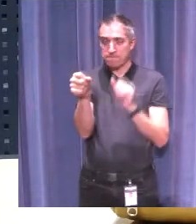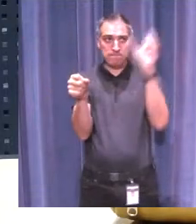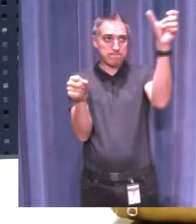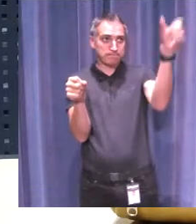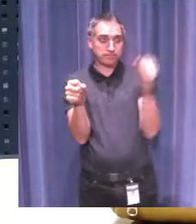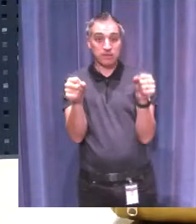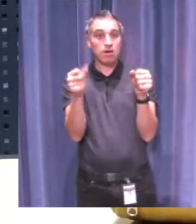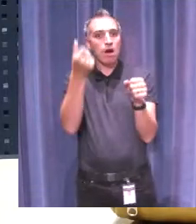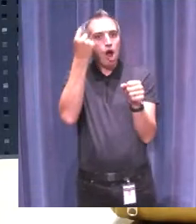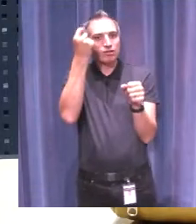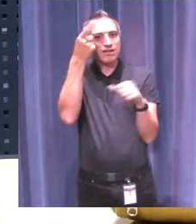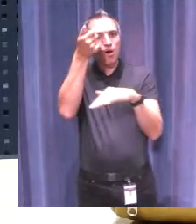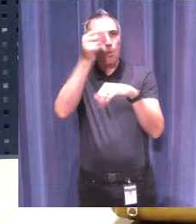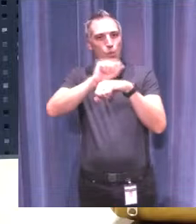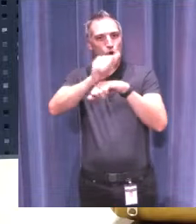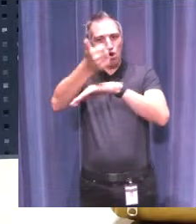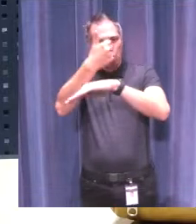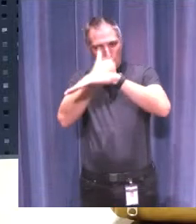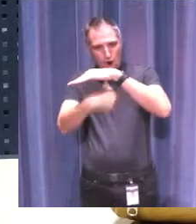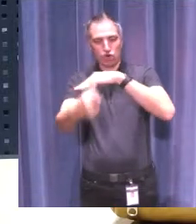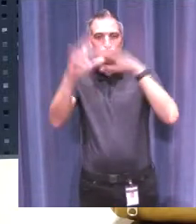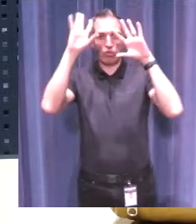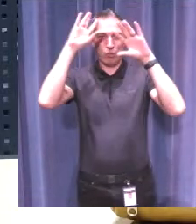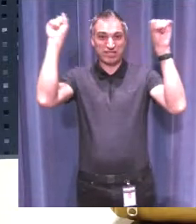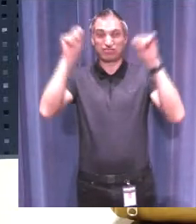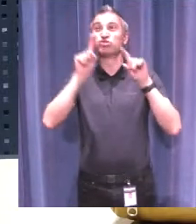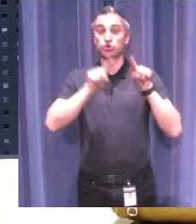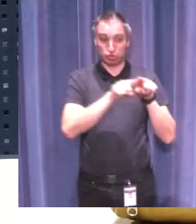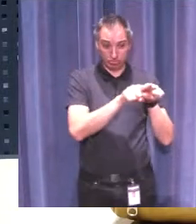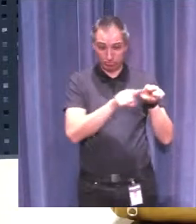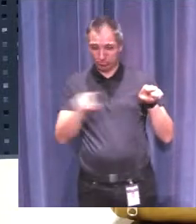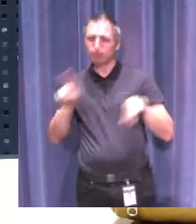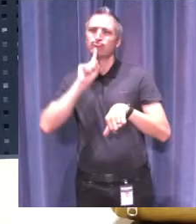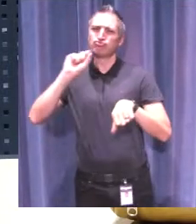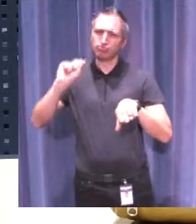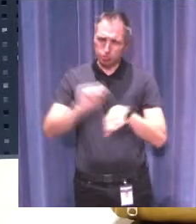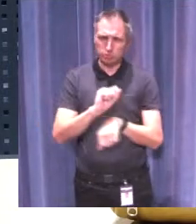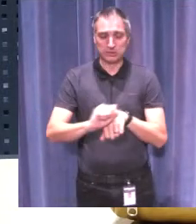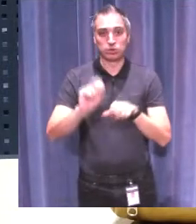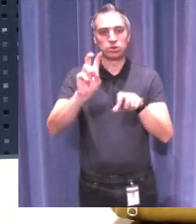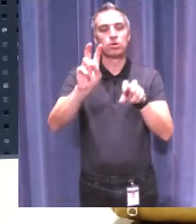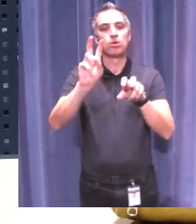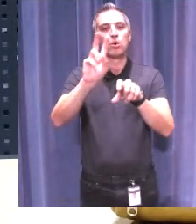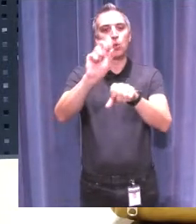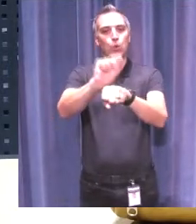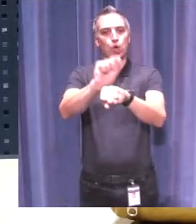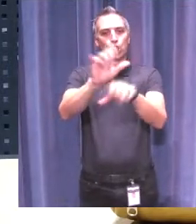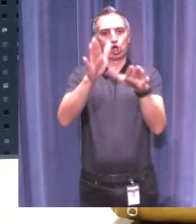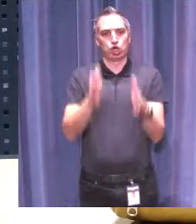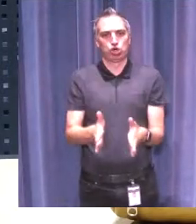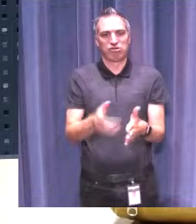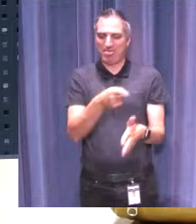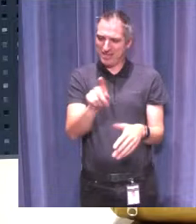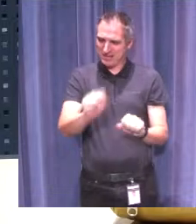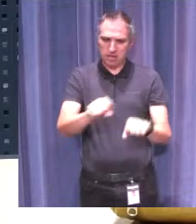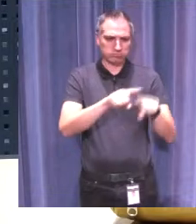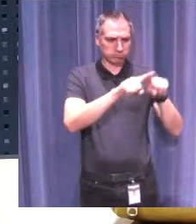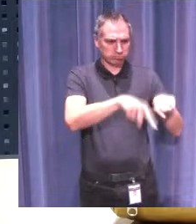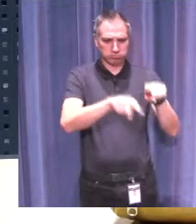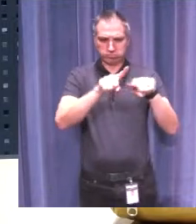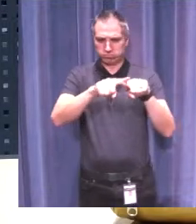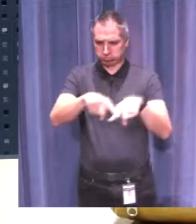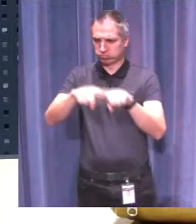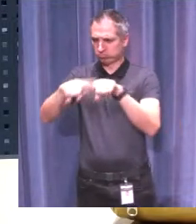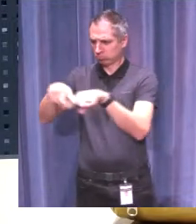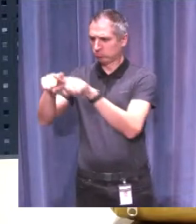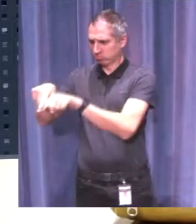president, the real workers, so they can be counted on to perform their jobs and do